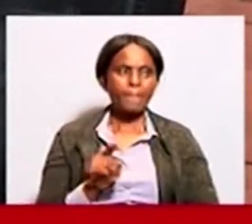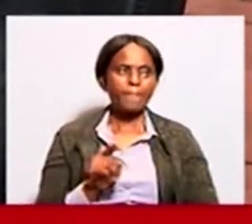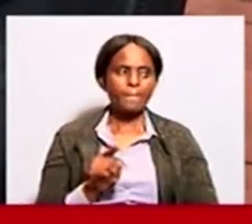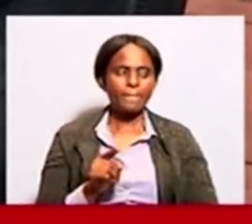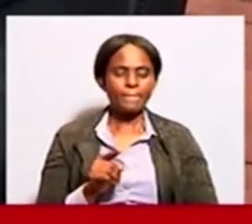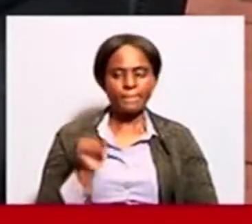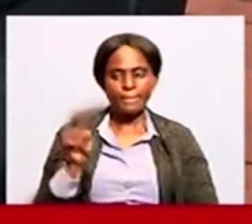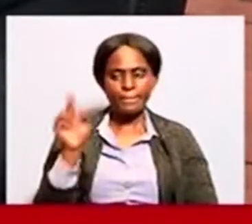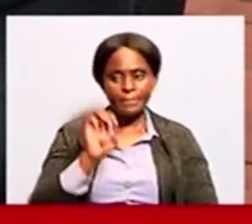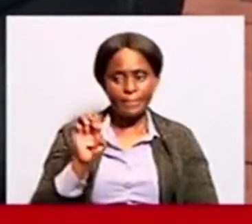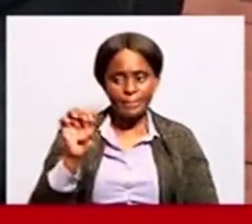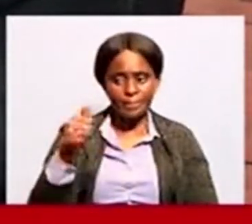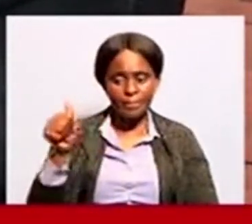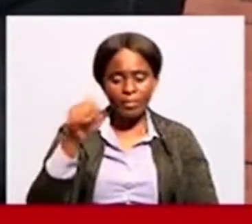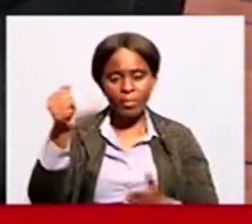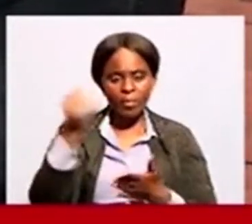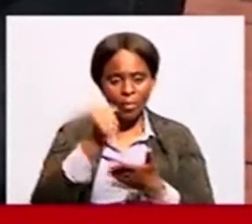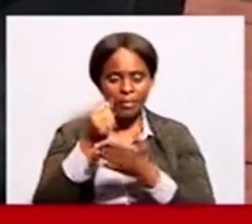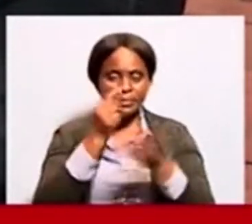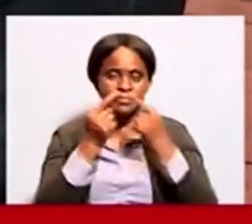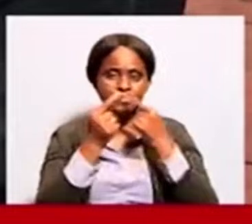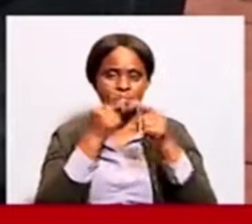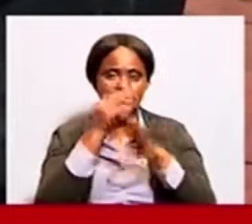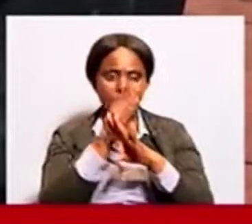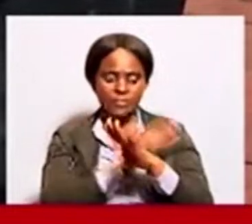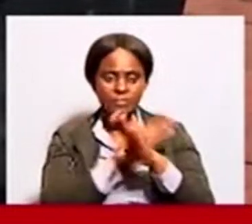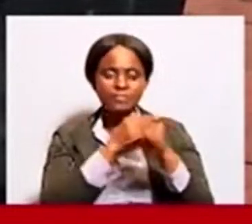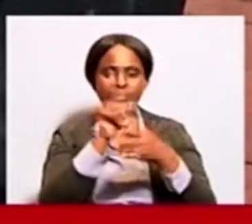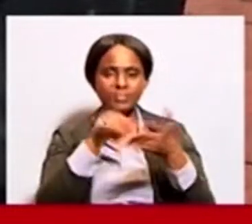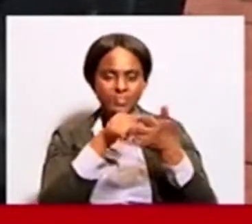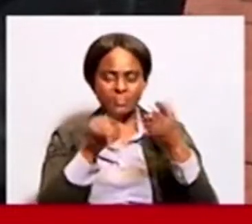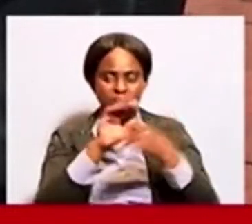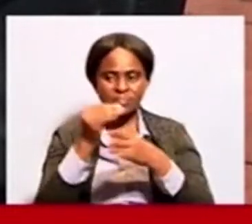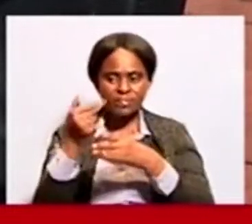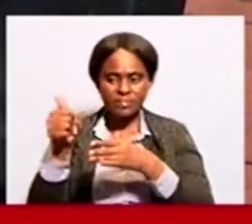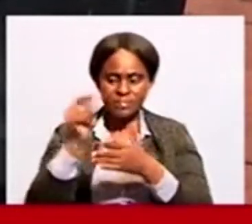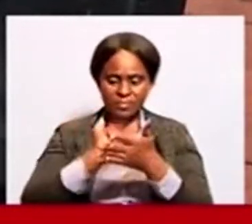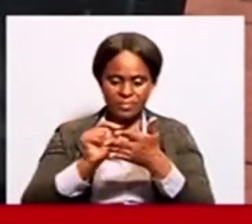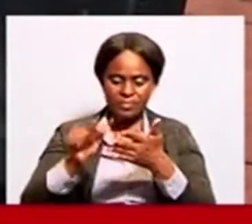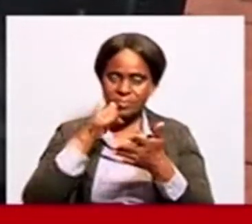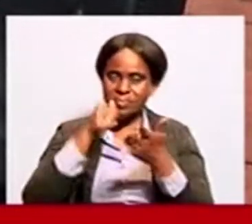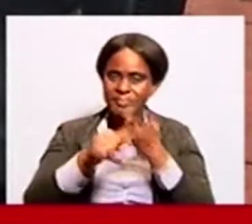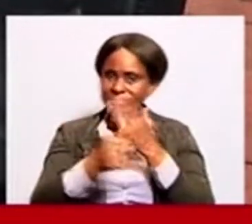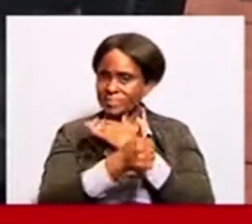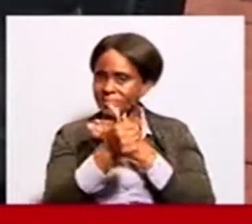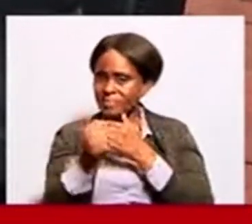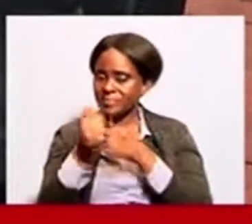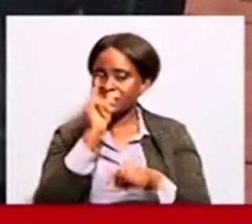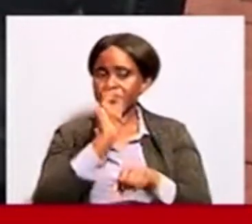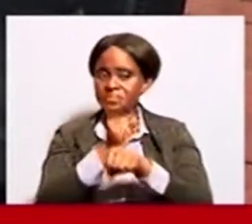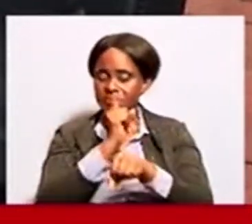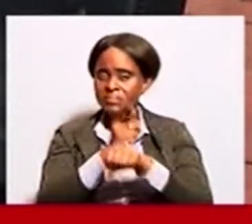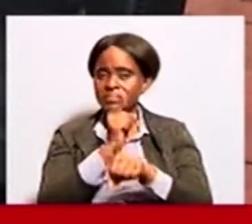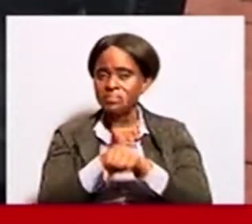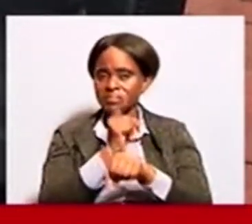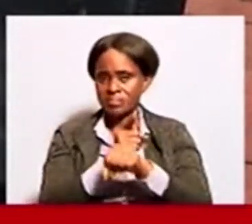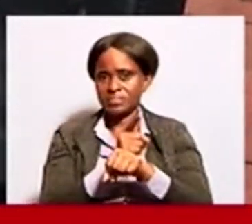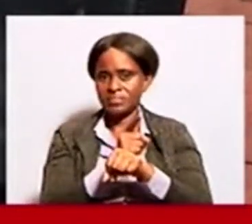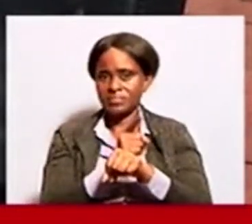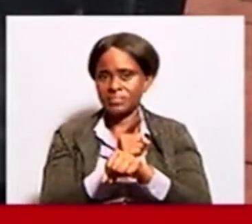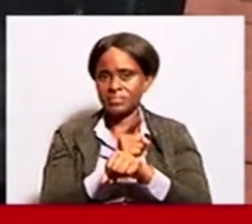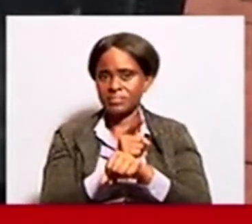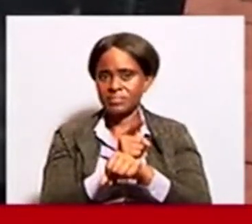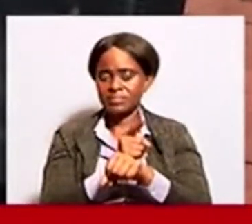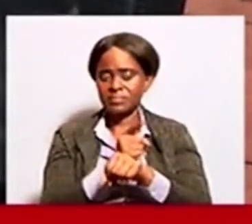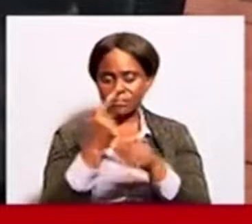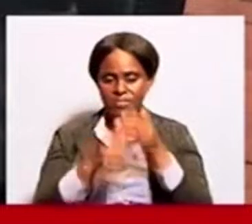Did you ever engage this contractor before termination, or did you write any letter of warning or